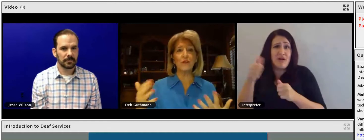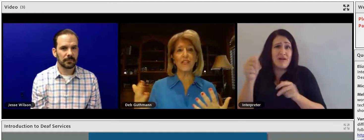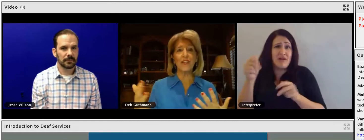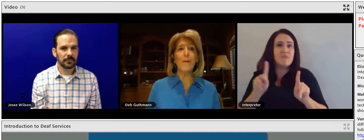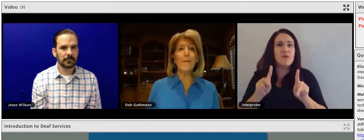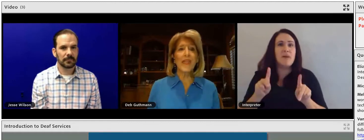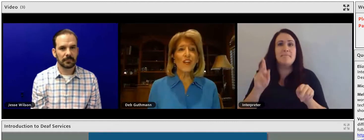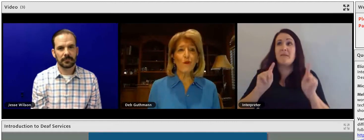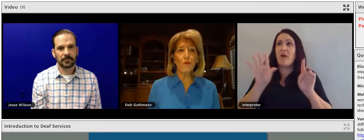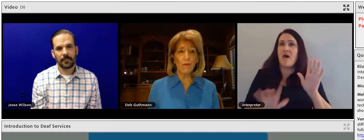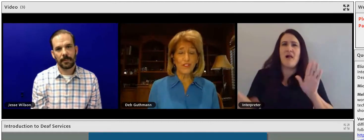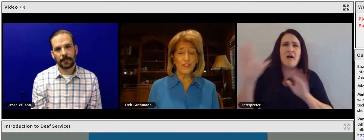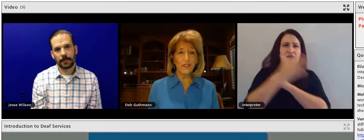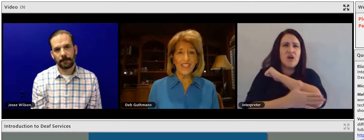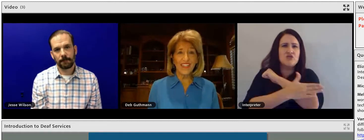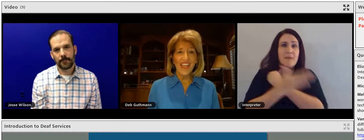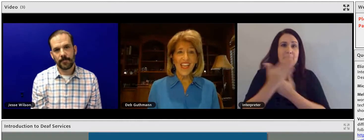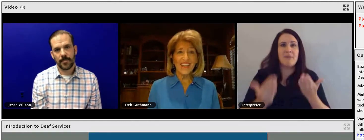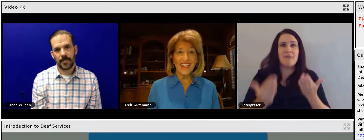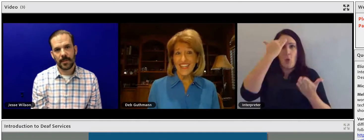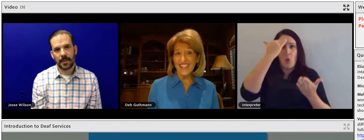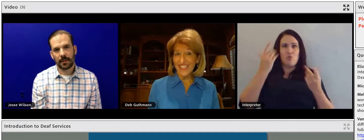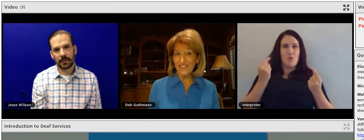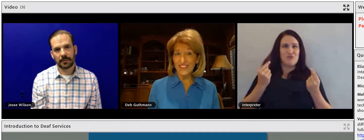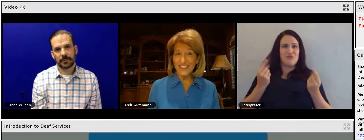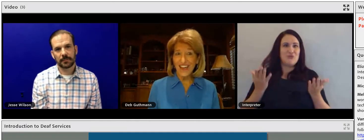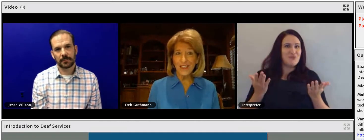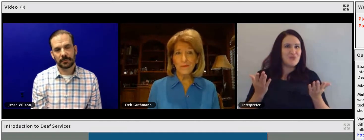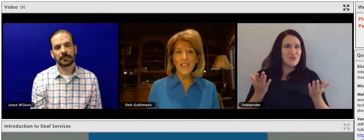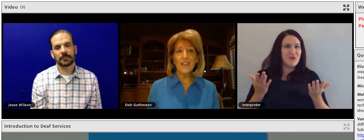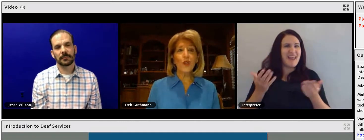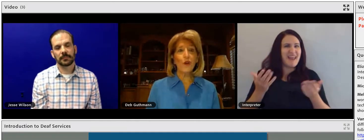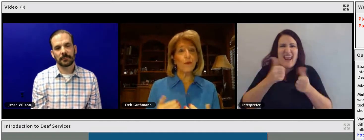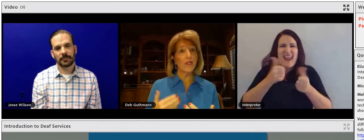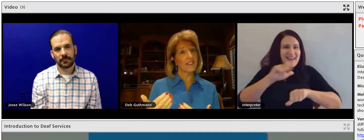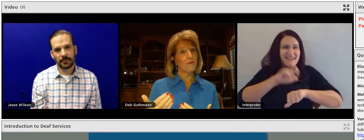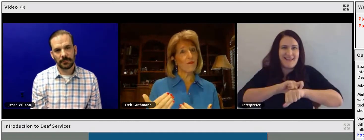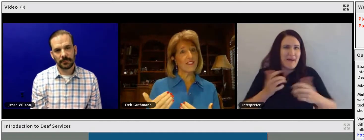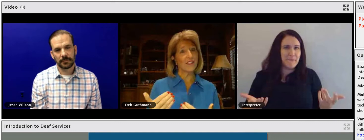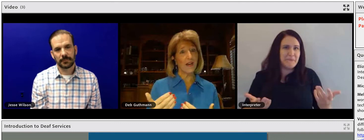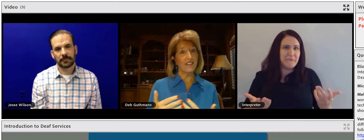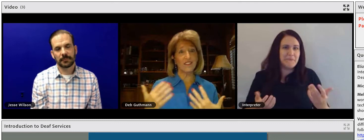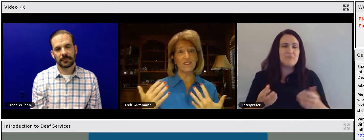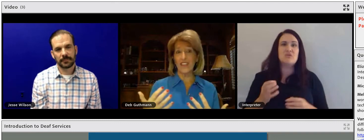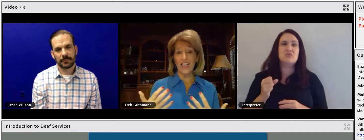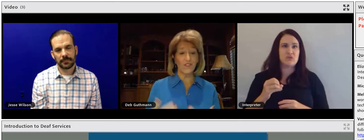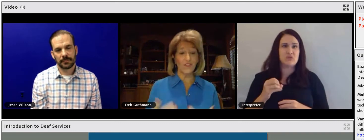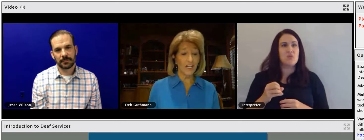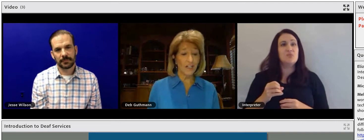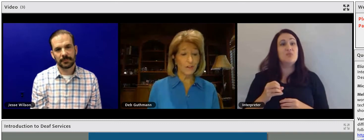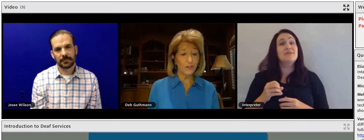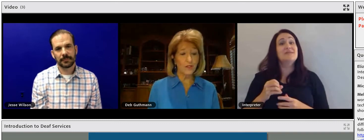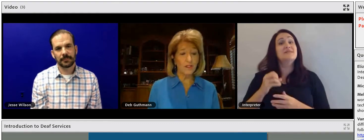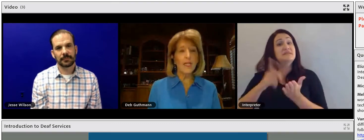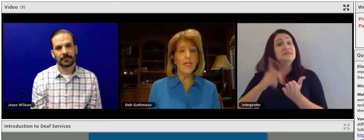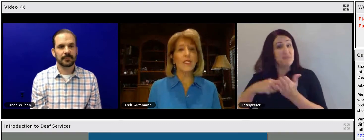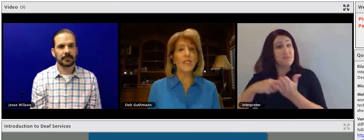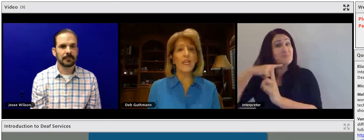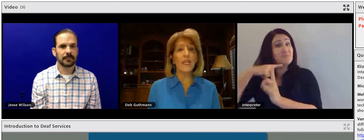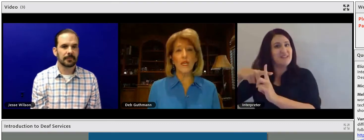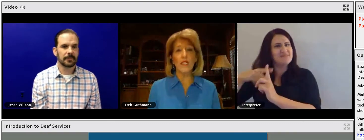in other parts of the country may know what we're doing at any given time. So in some ways it's positive and that's